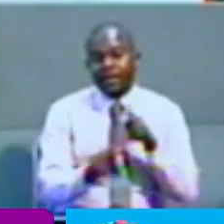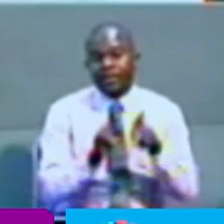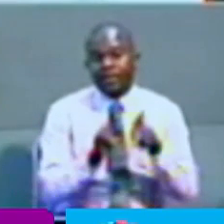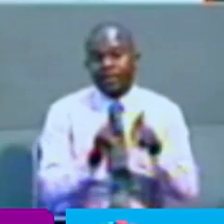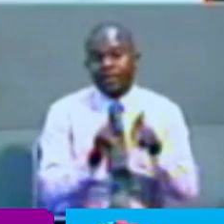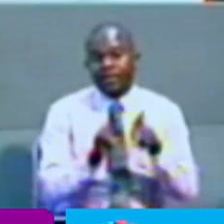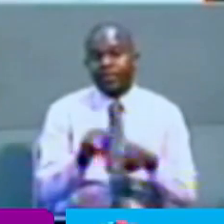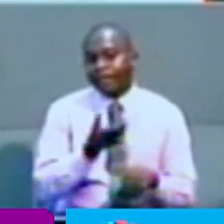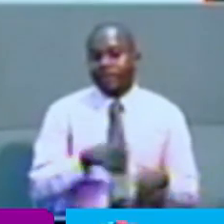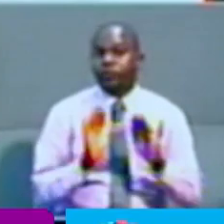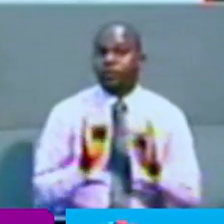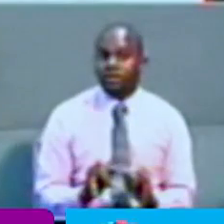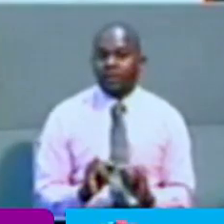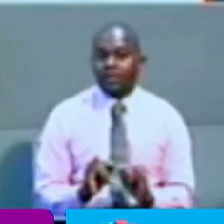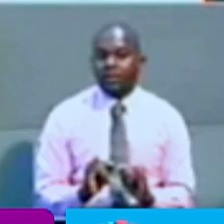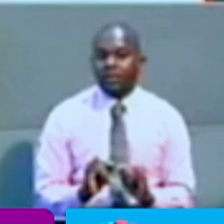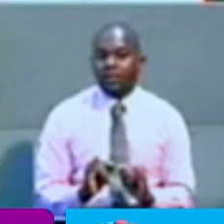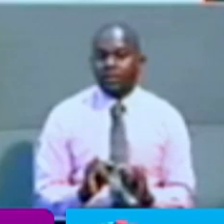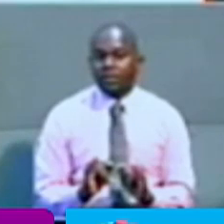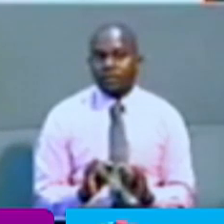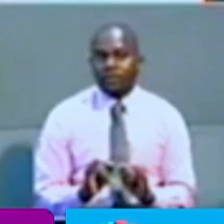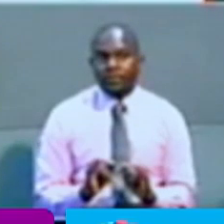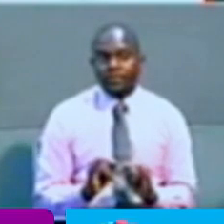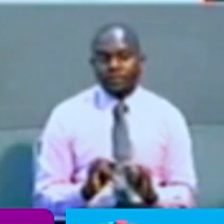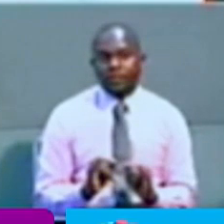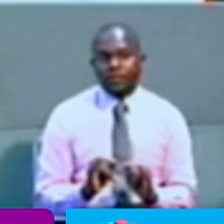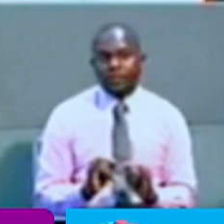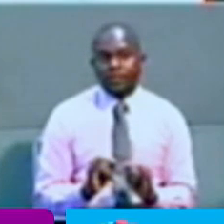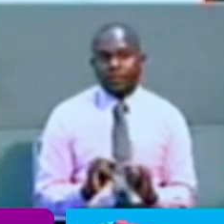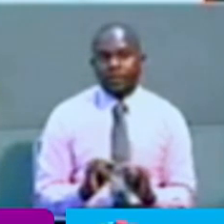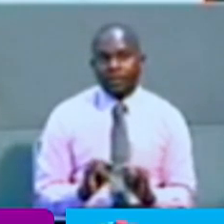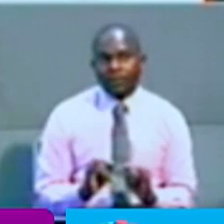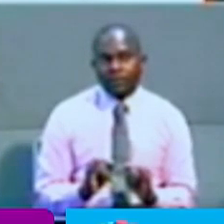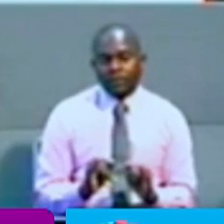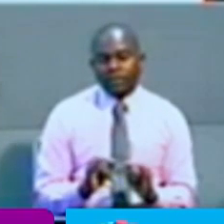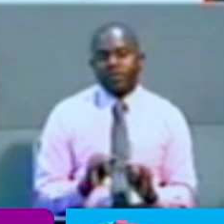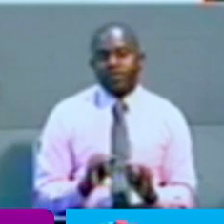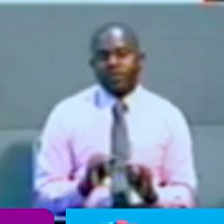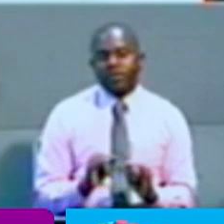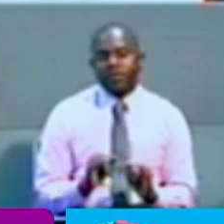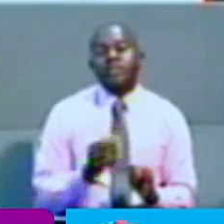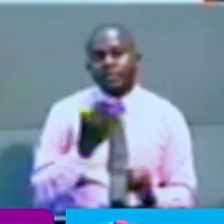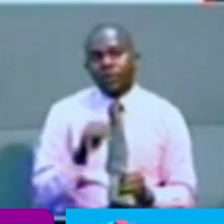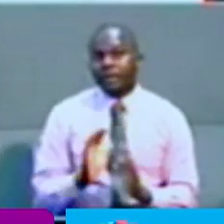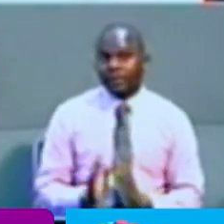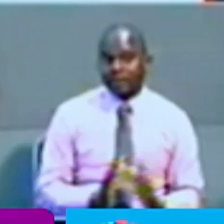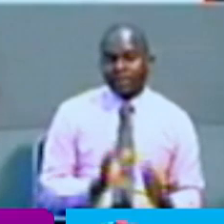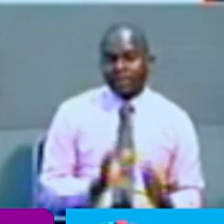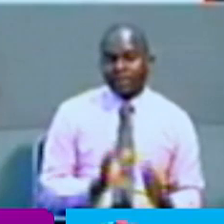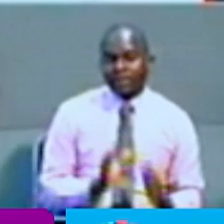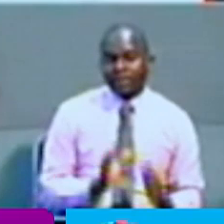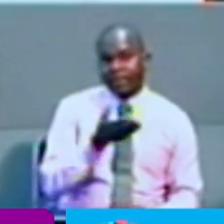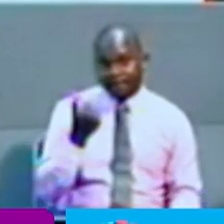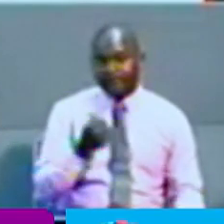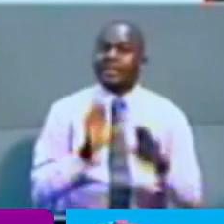may be better to stay. It's a bit, it needs a little bit of organization, but it may be better